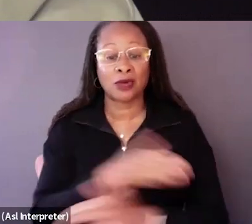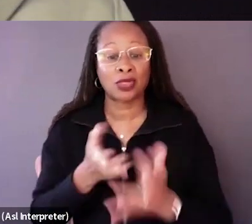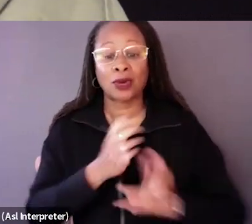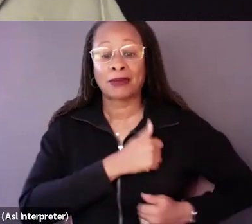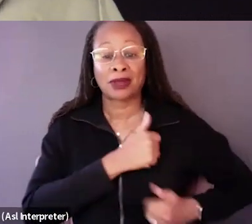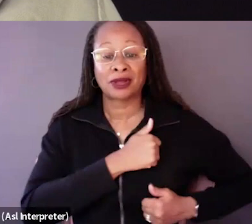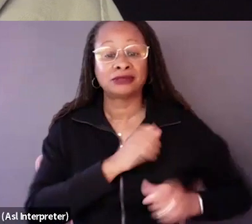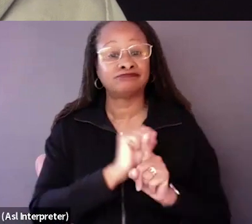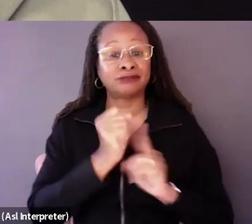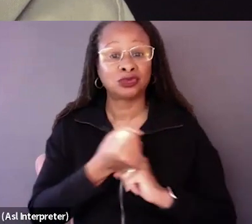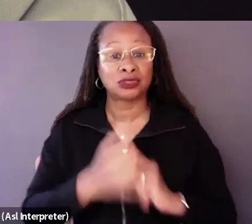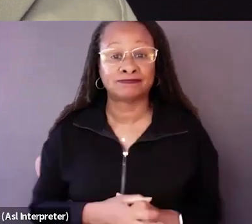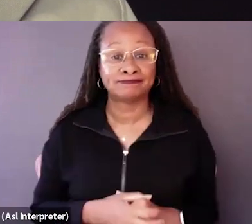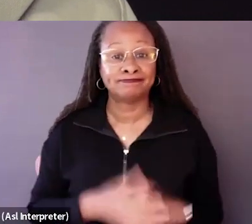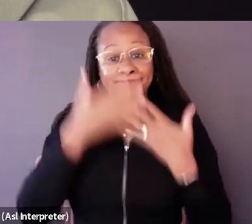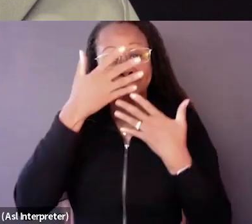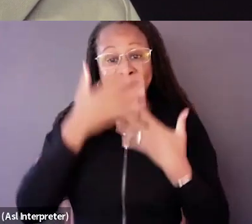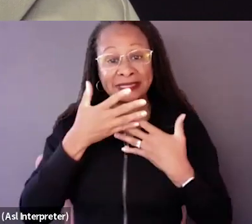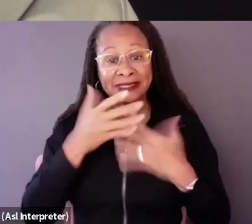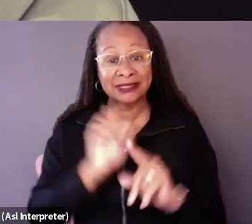it's a sad place, you know.